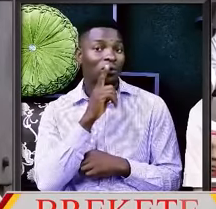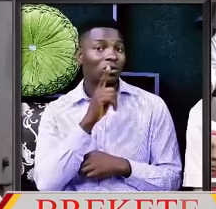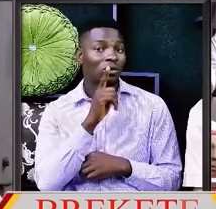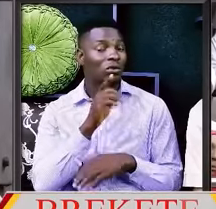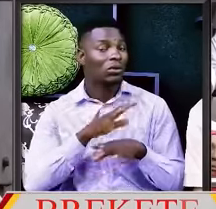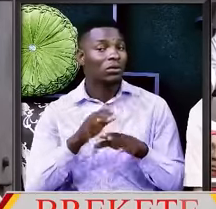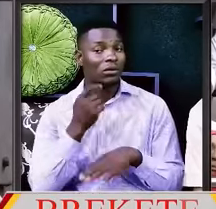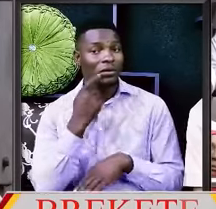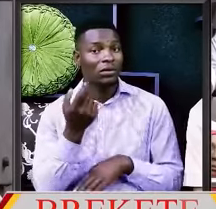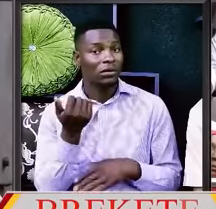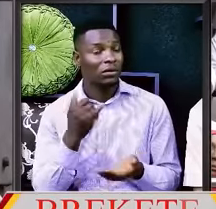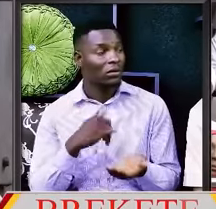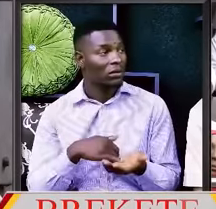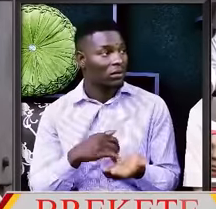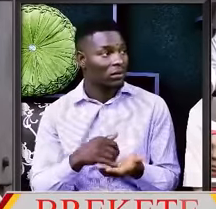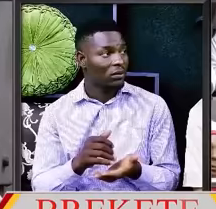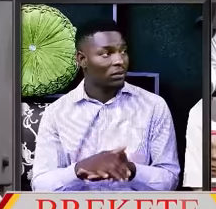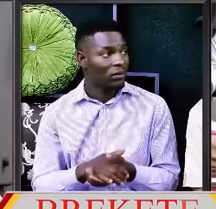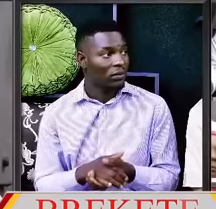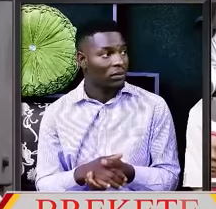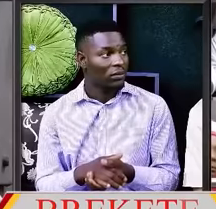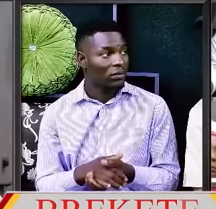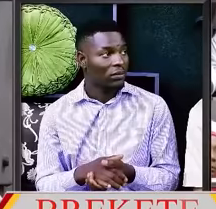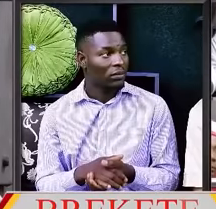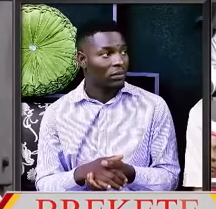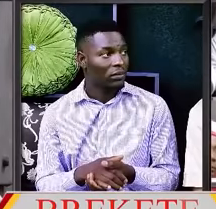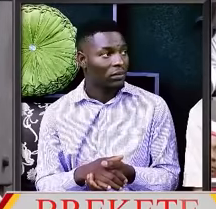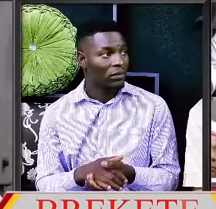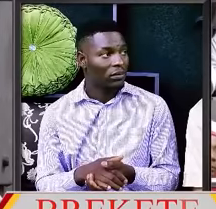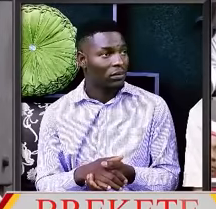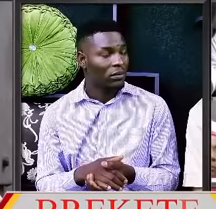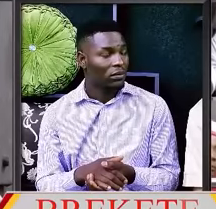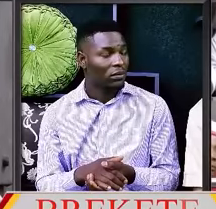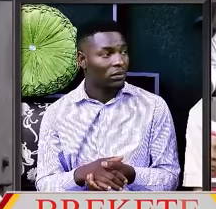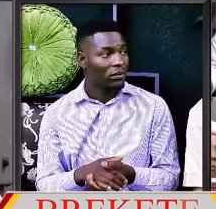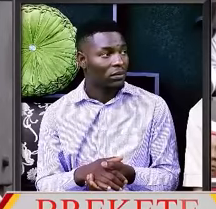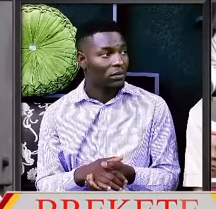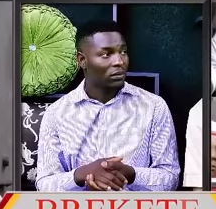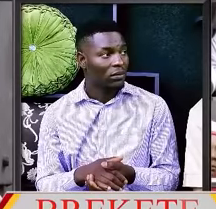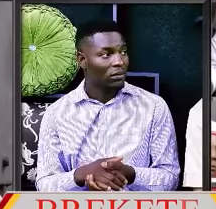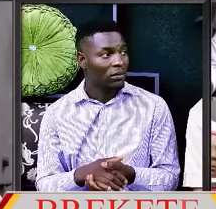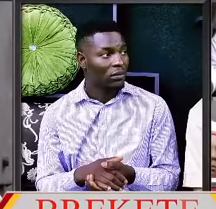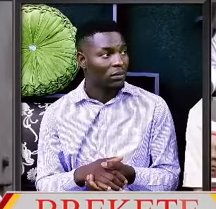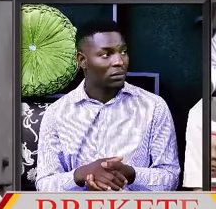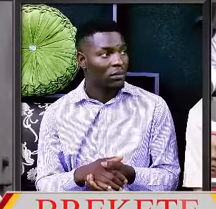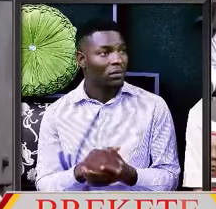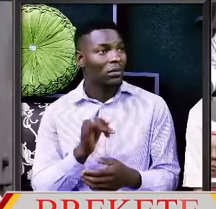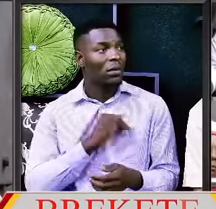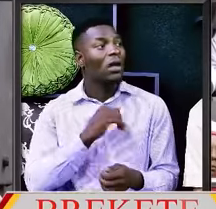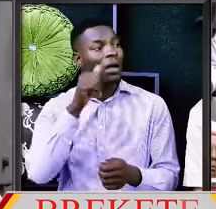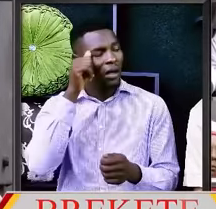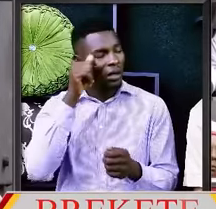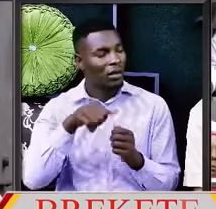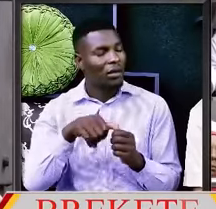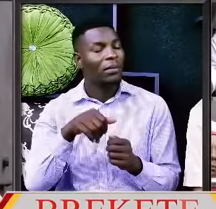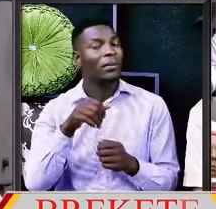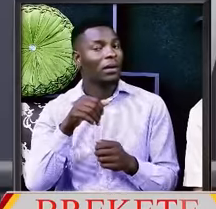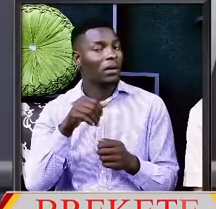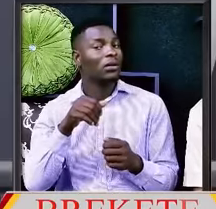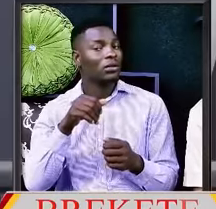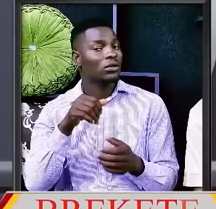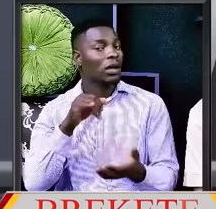This is going far. And if you remember, Brekete, the day you started on Mohbad, yes, NIA called you. I remember. Do you remember NIA called